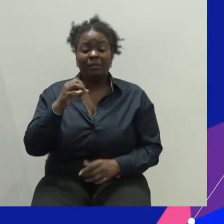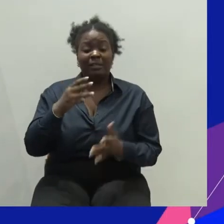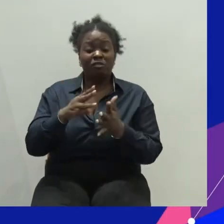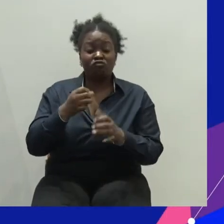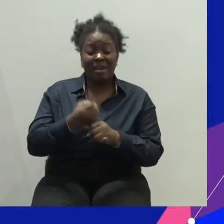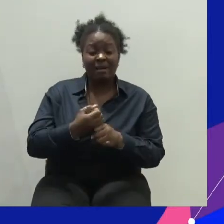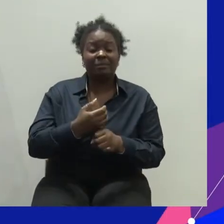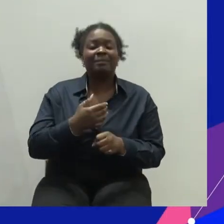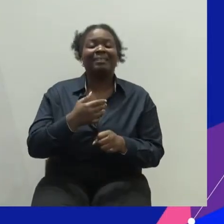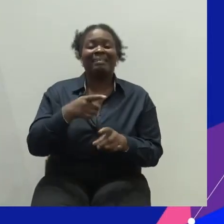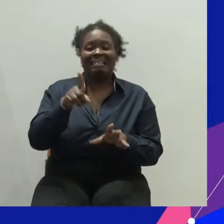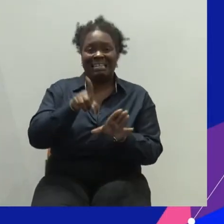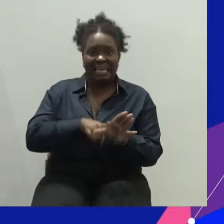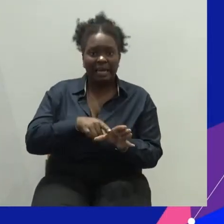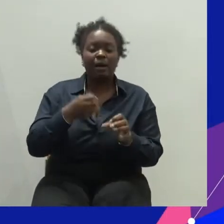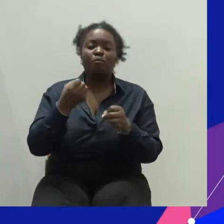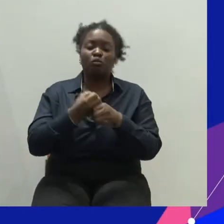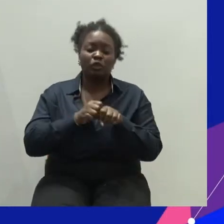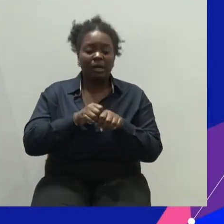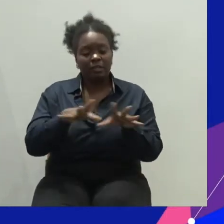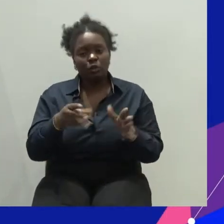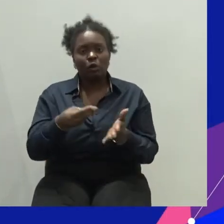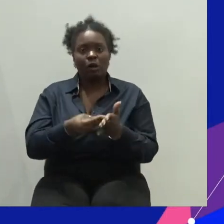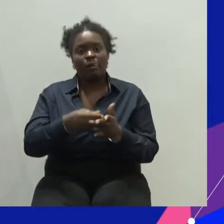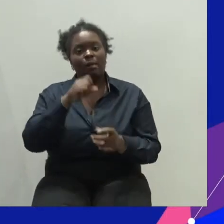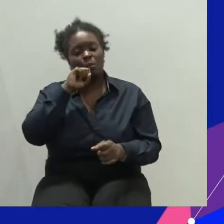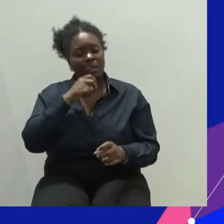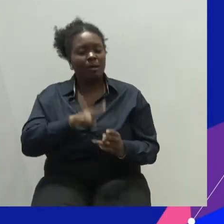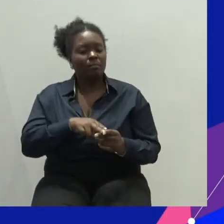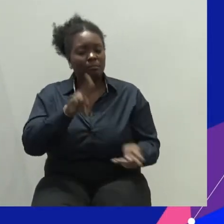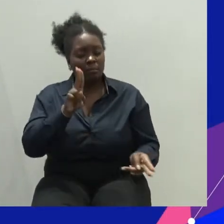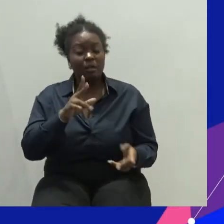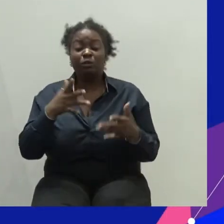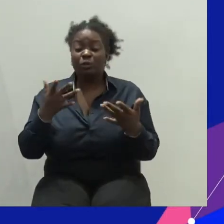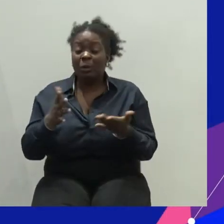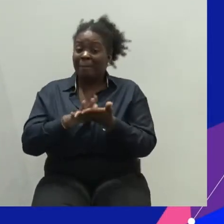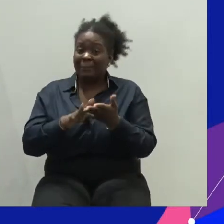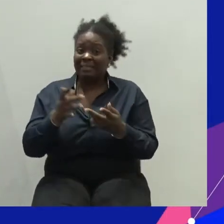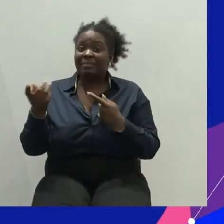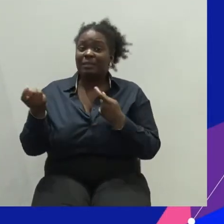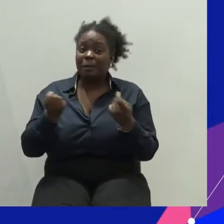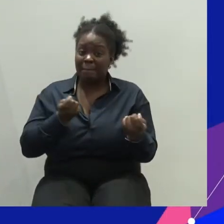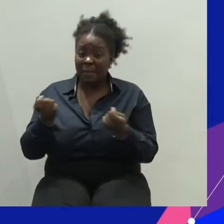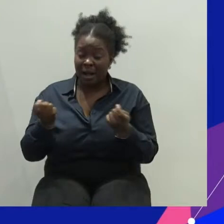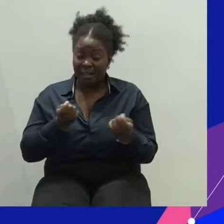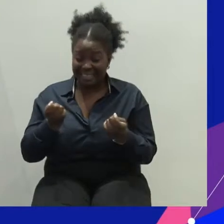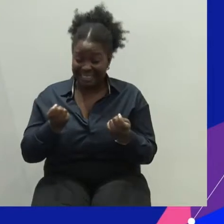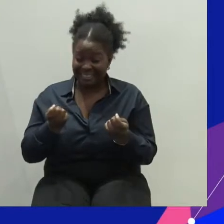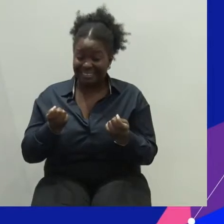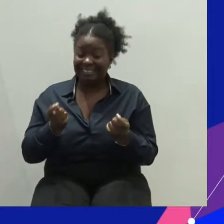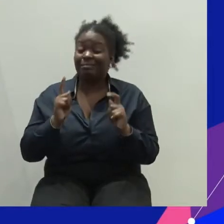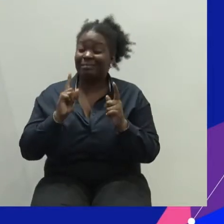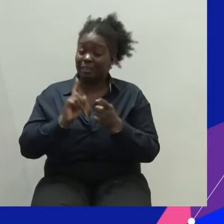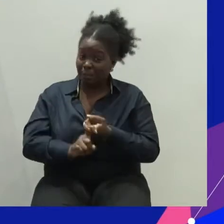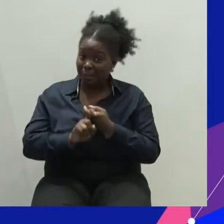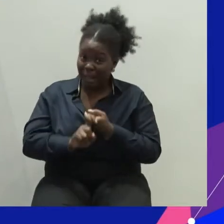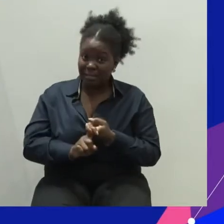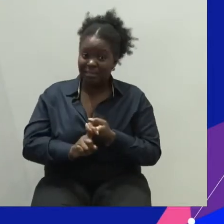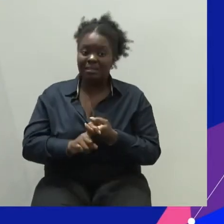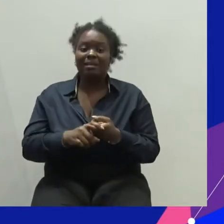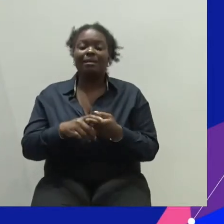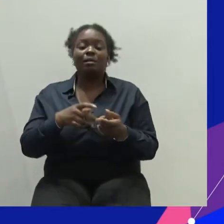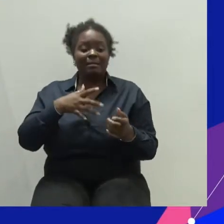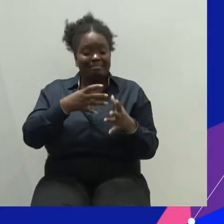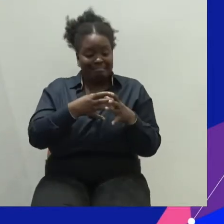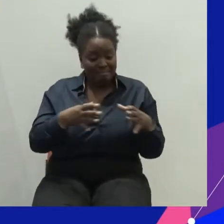so expensive that you can't do anything about it. So the markets matter is the overall message, right? In terms of how much you need in